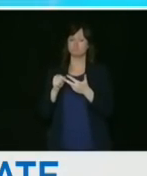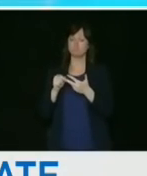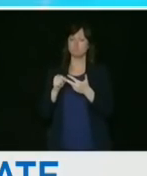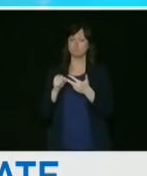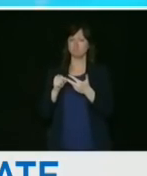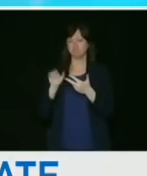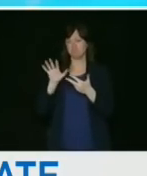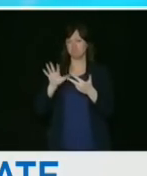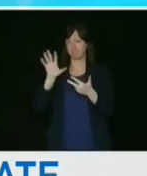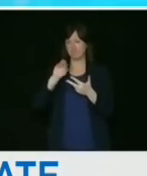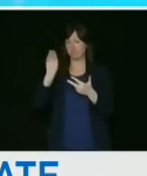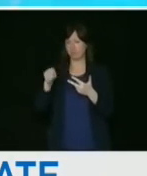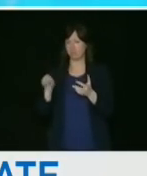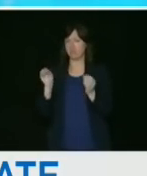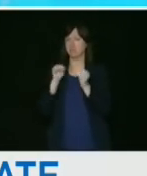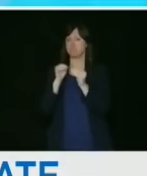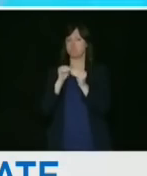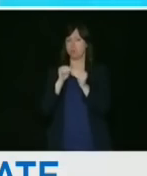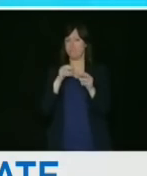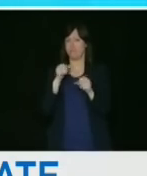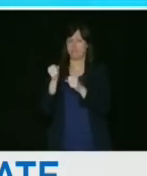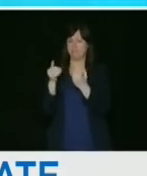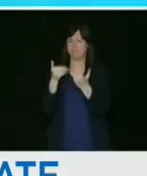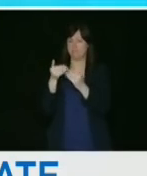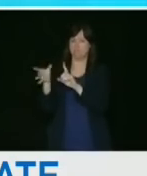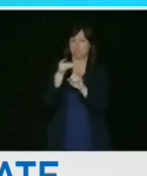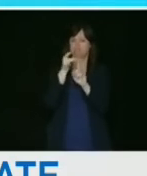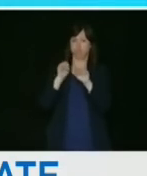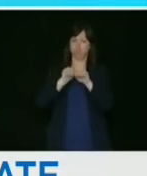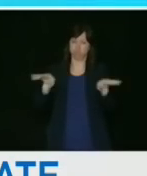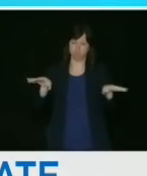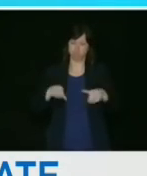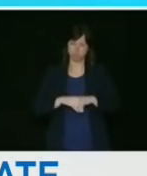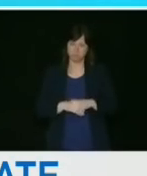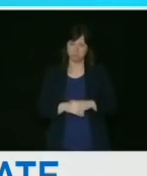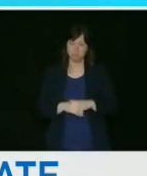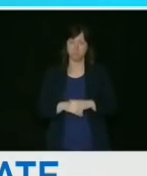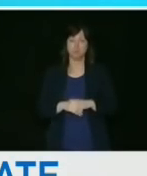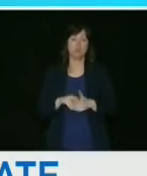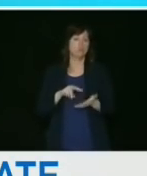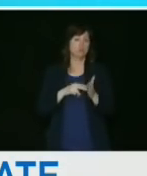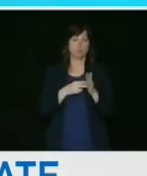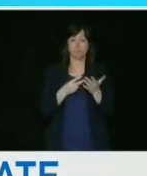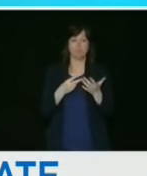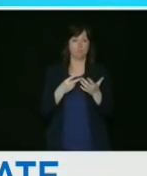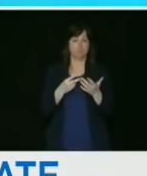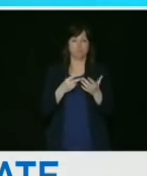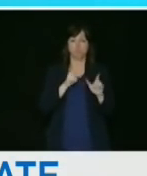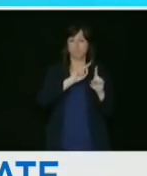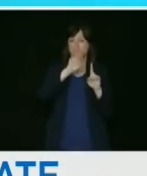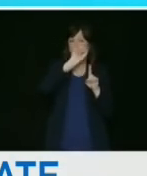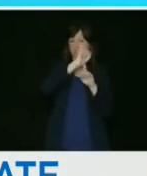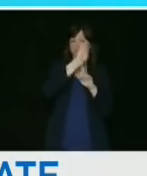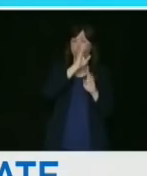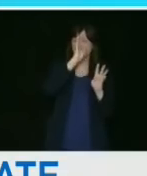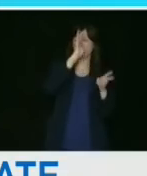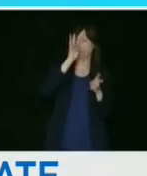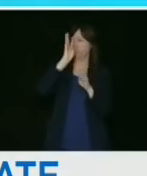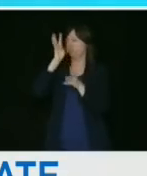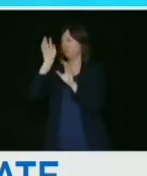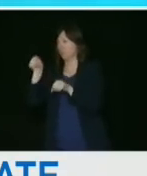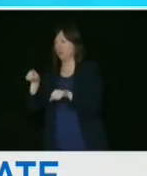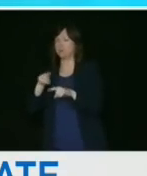are 50% more transmissible, so we can add or create a number of scenarios, but this is one of